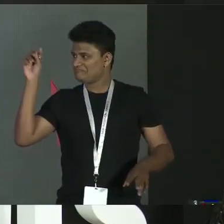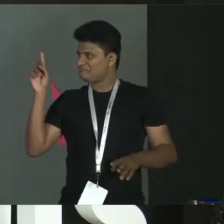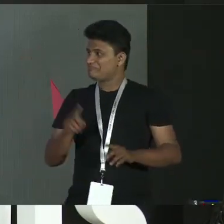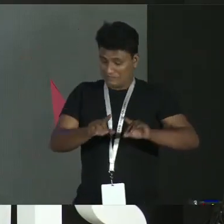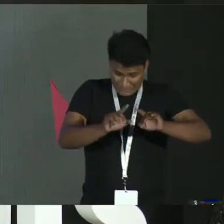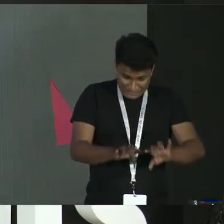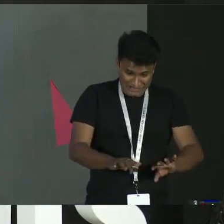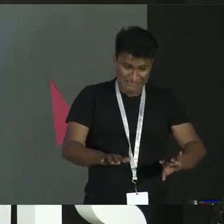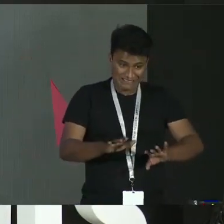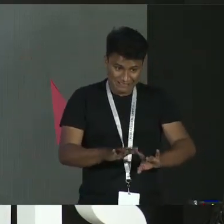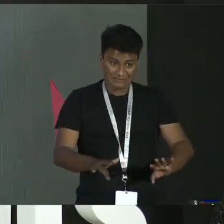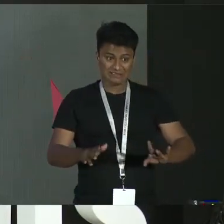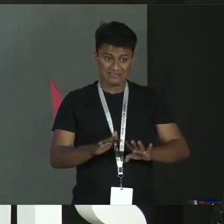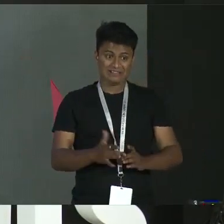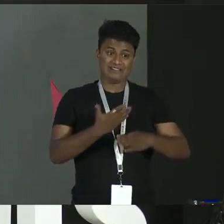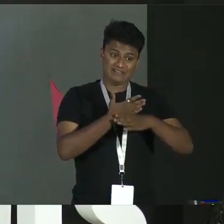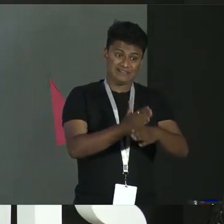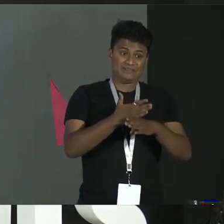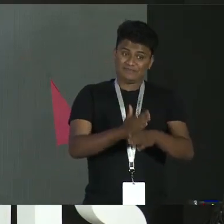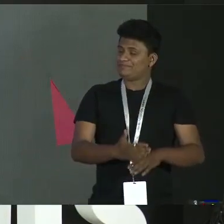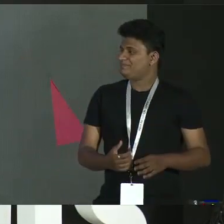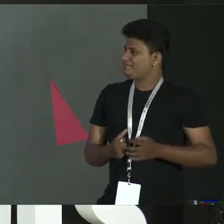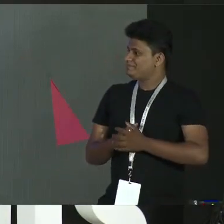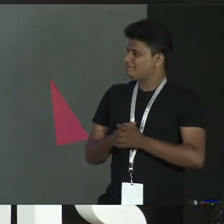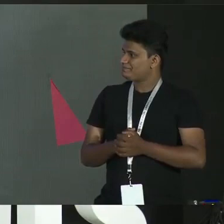typed, and was able to share a message with me.